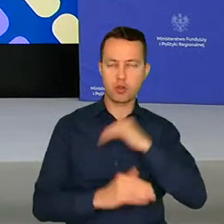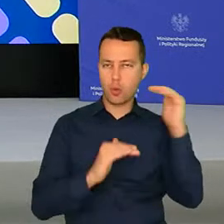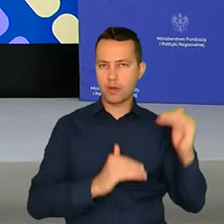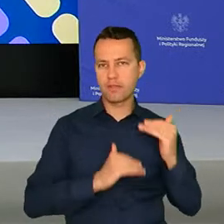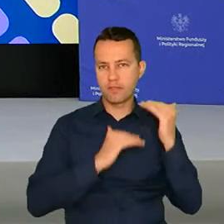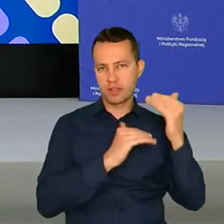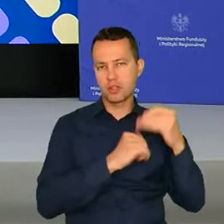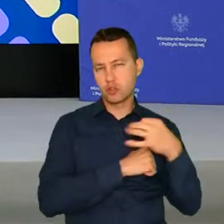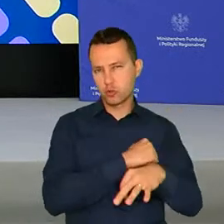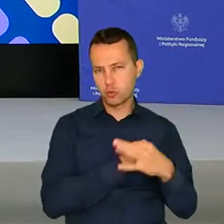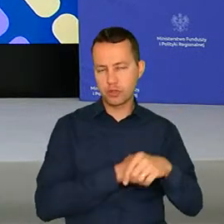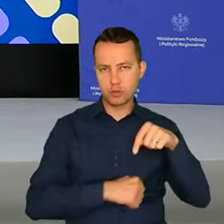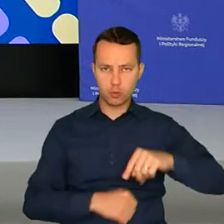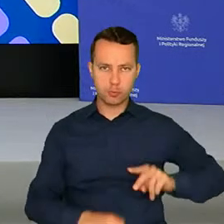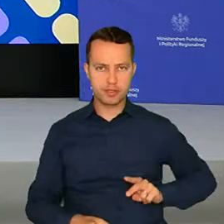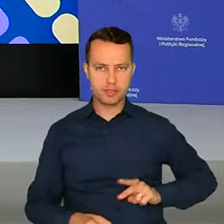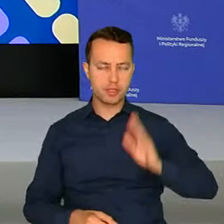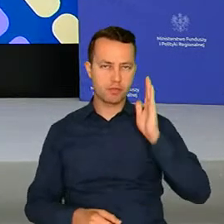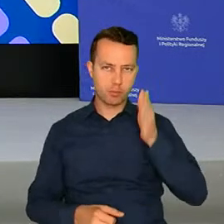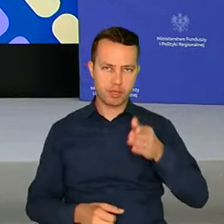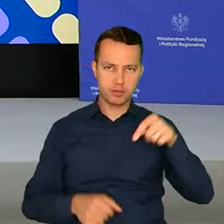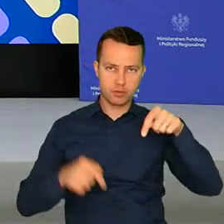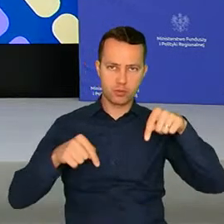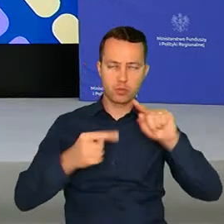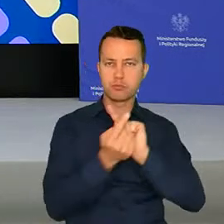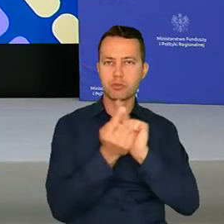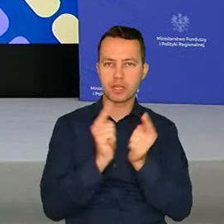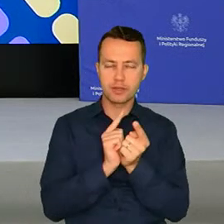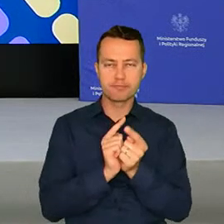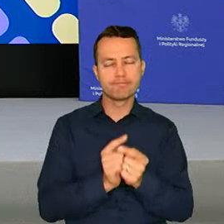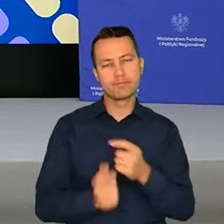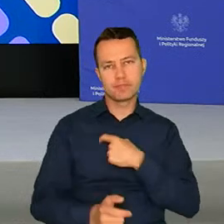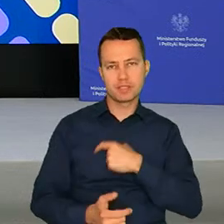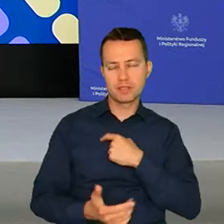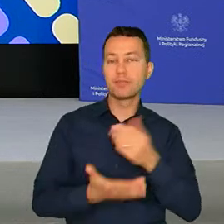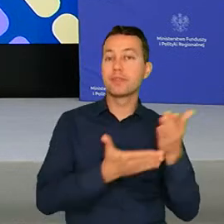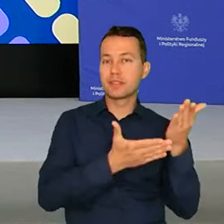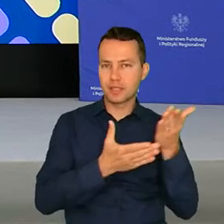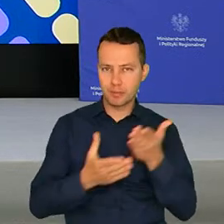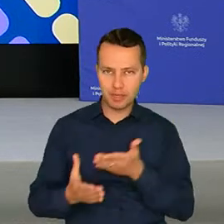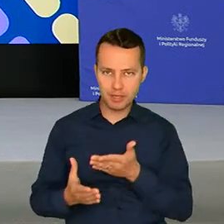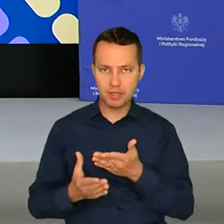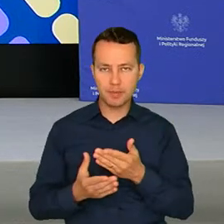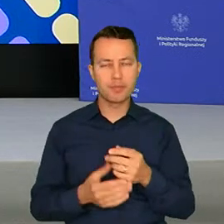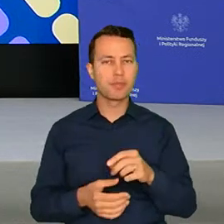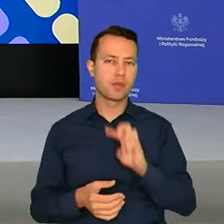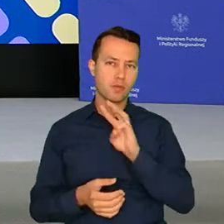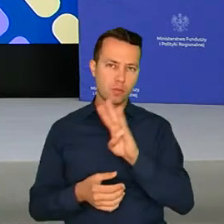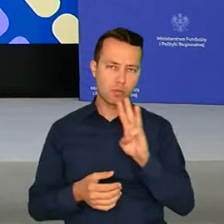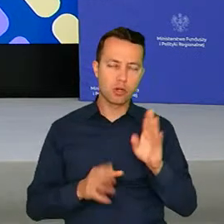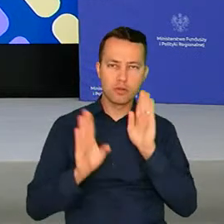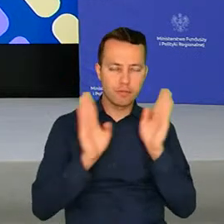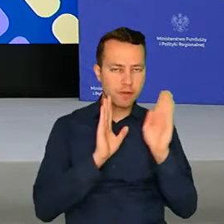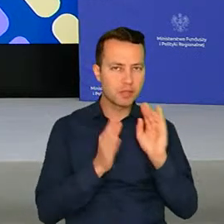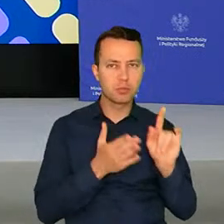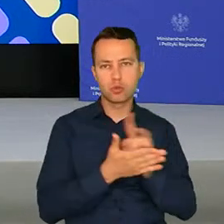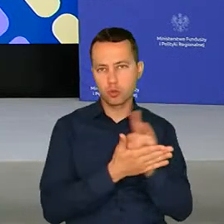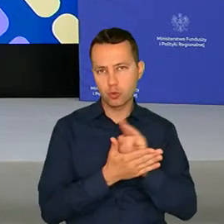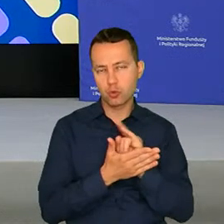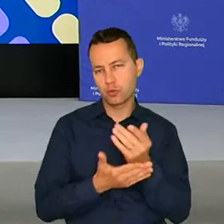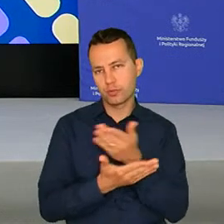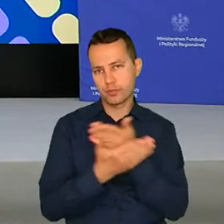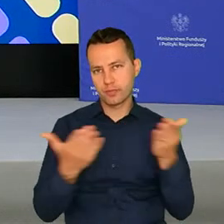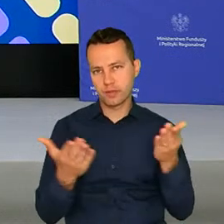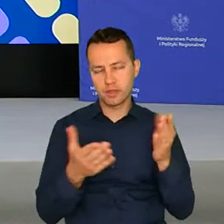social responsibility of universities, and I encourage you to visit our websites